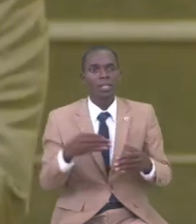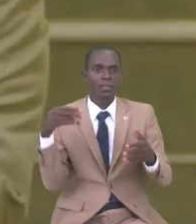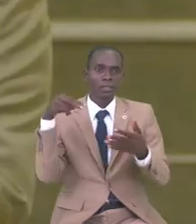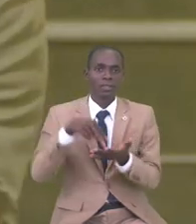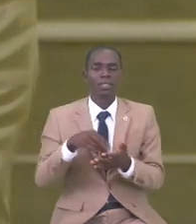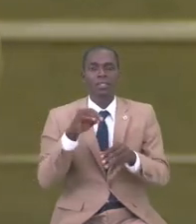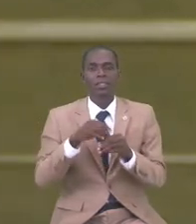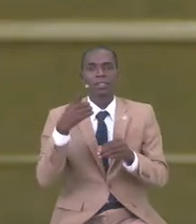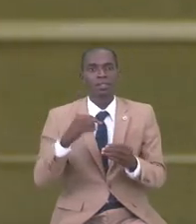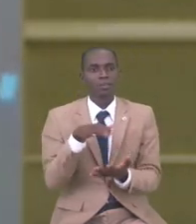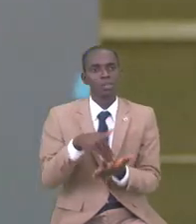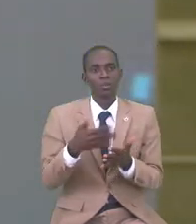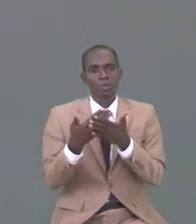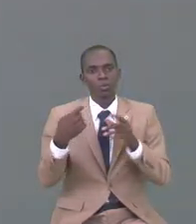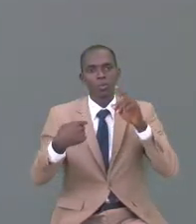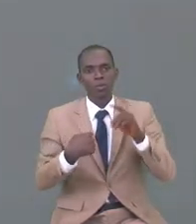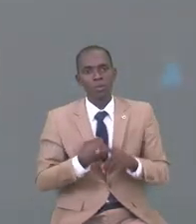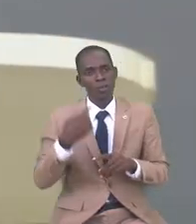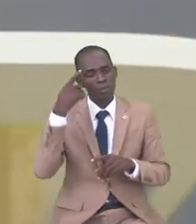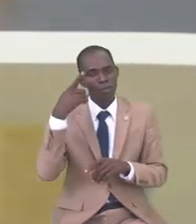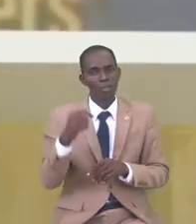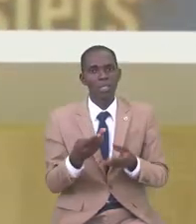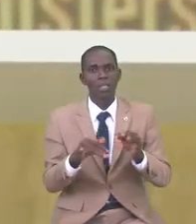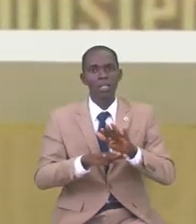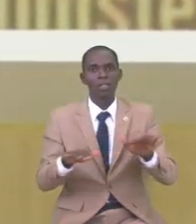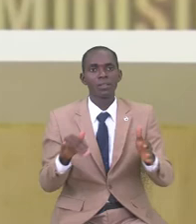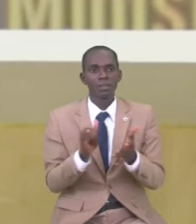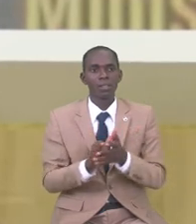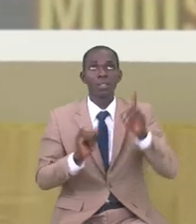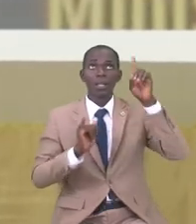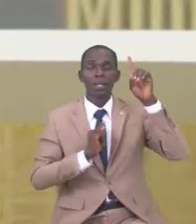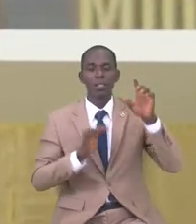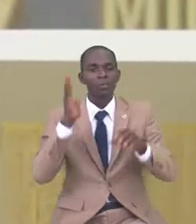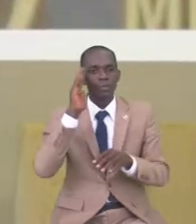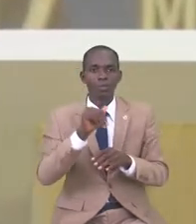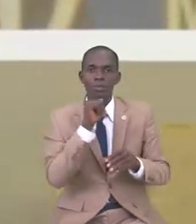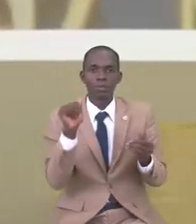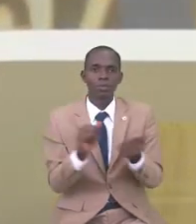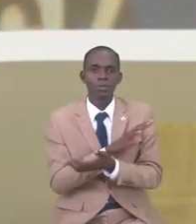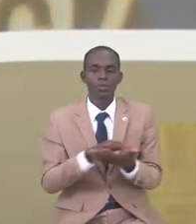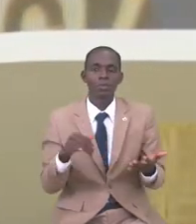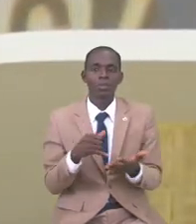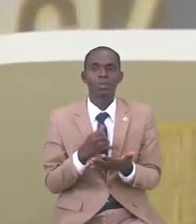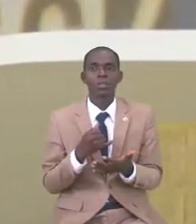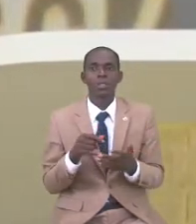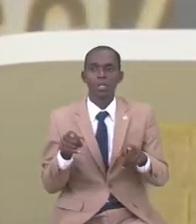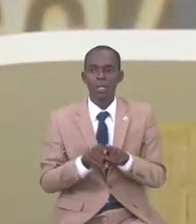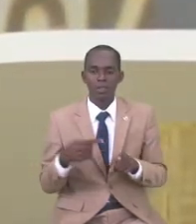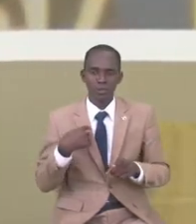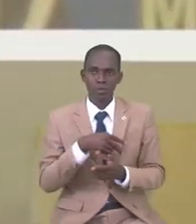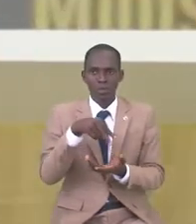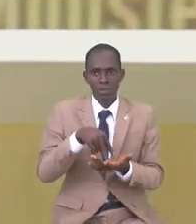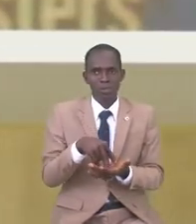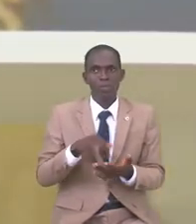the land, that I should not destroy it. As we rise up, I don't want to